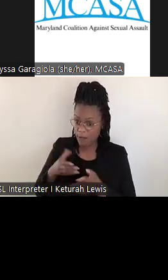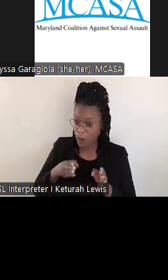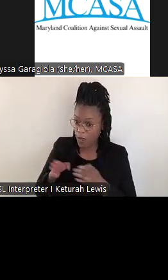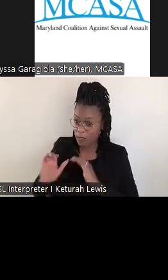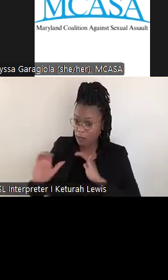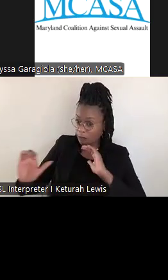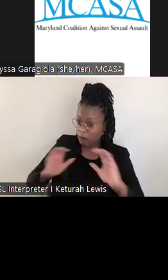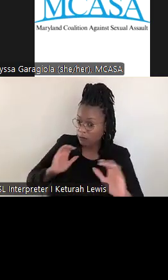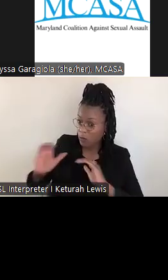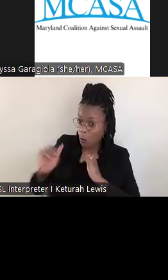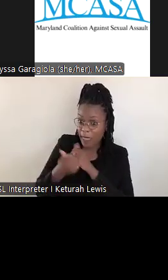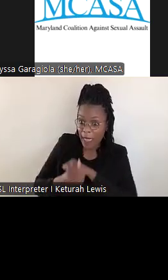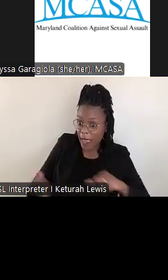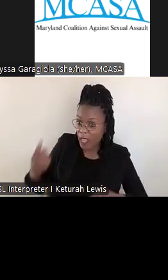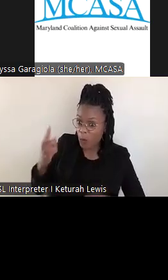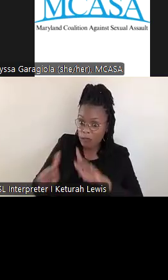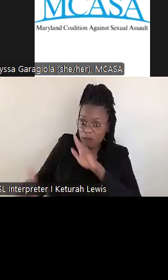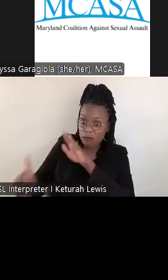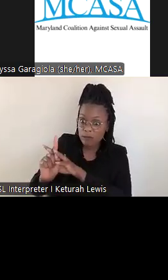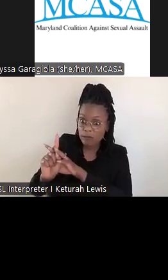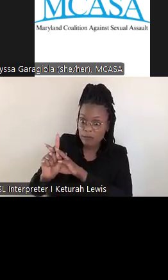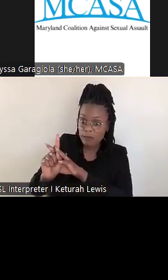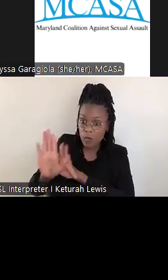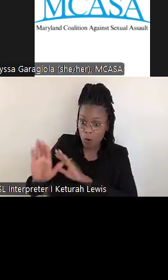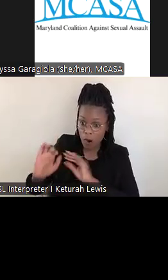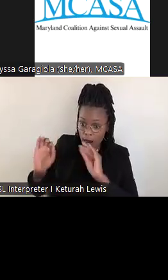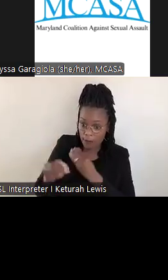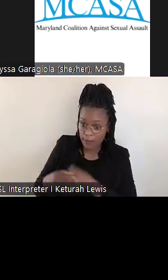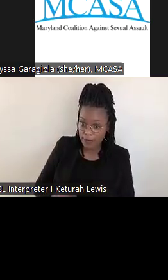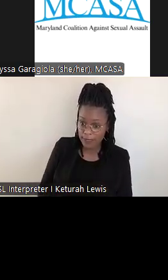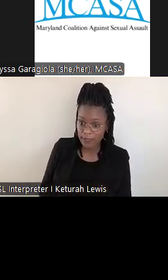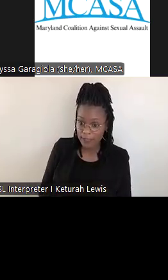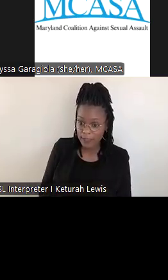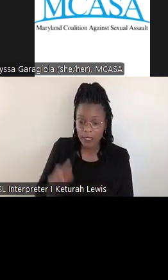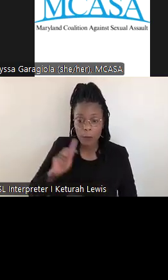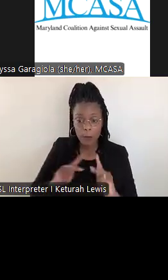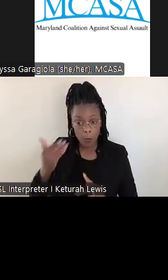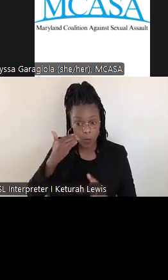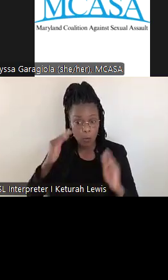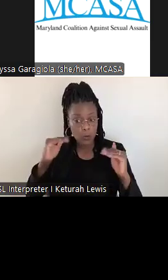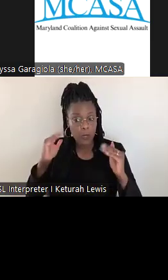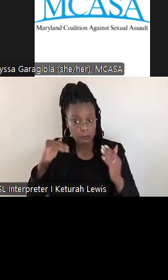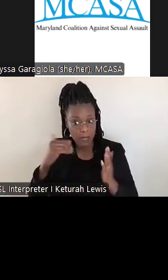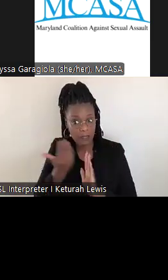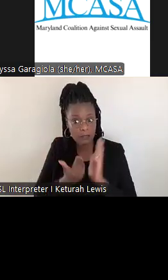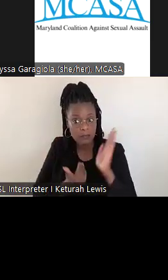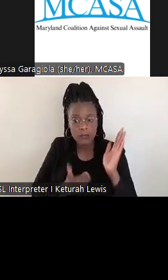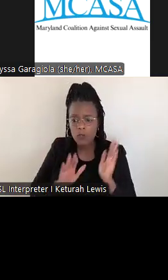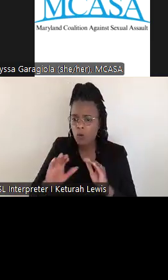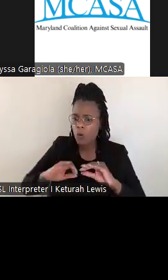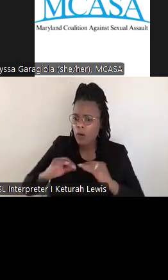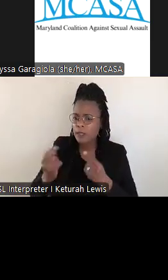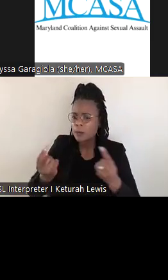with anyone that comes in your door? Do people know what to expect when they come in your door? Like, what's your organization doing